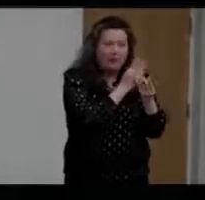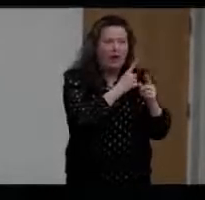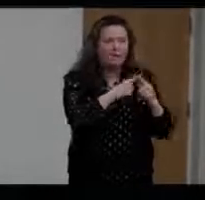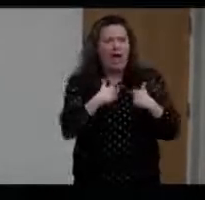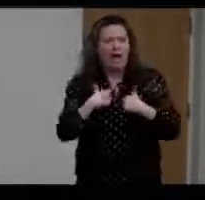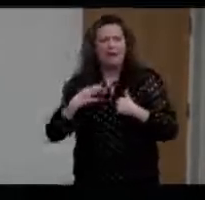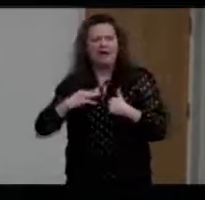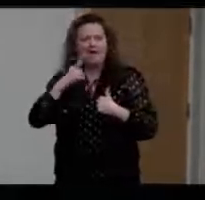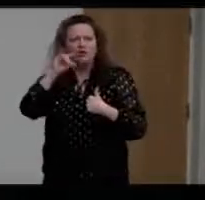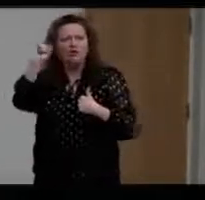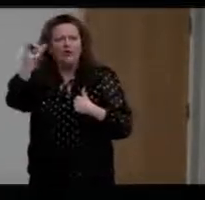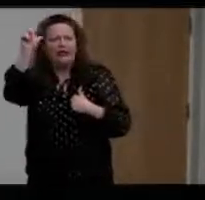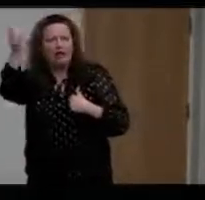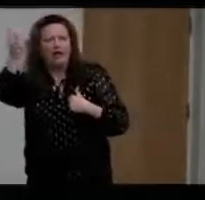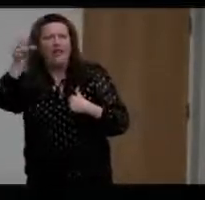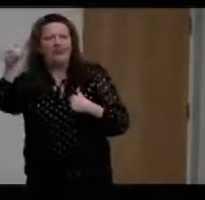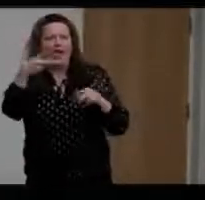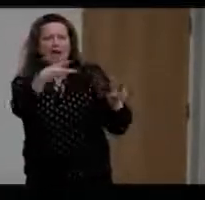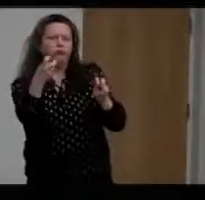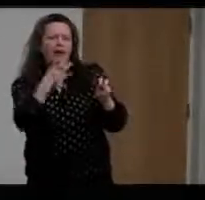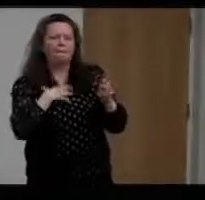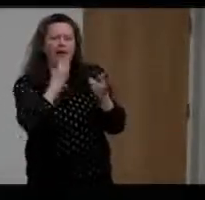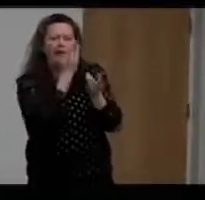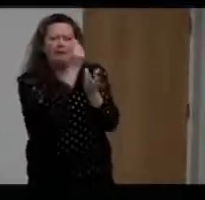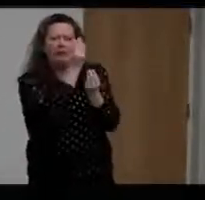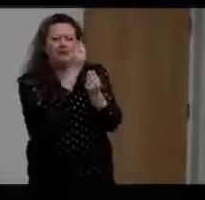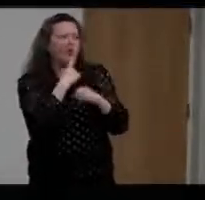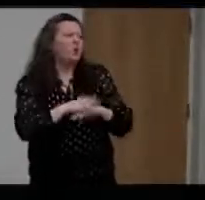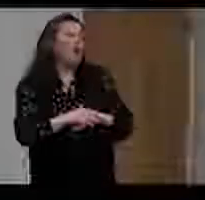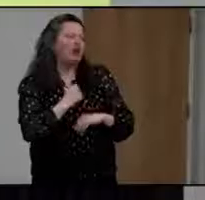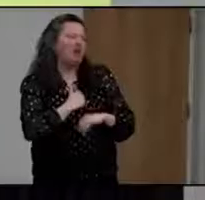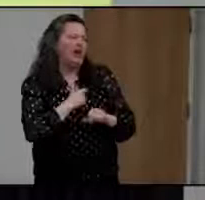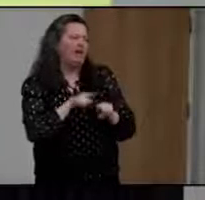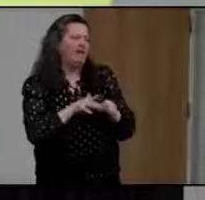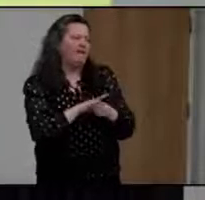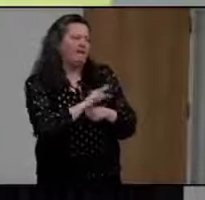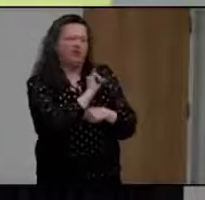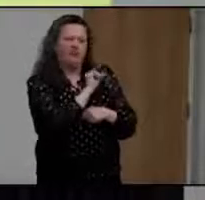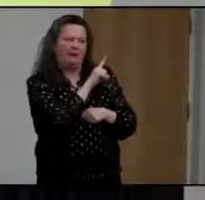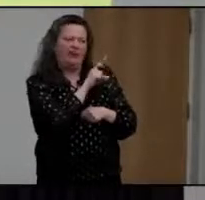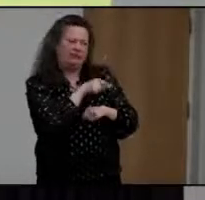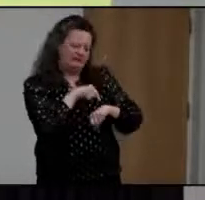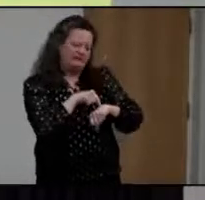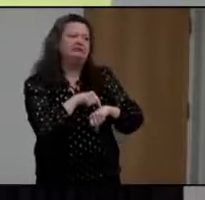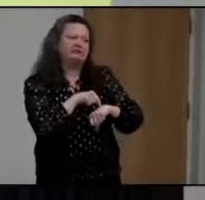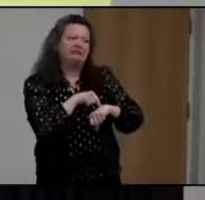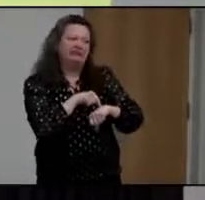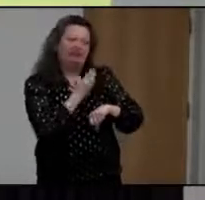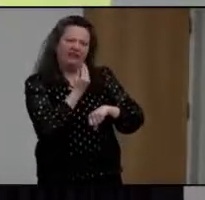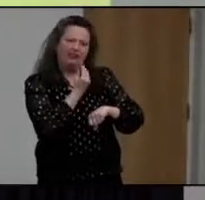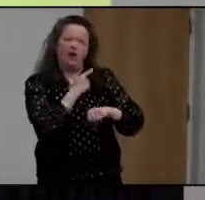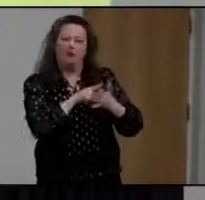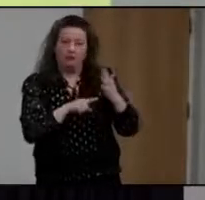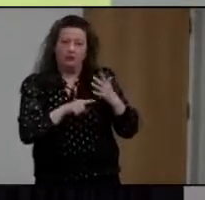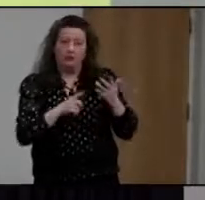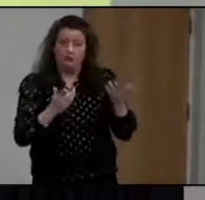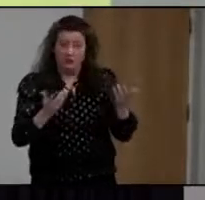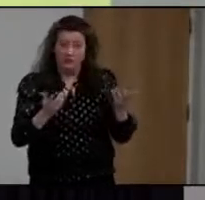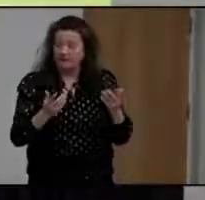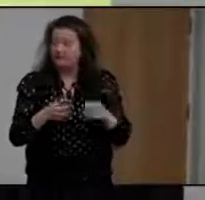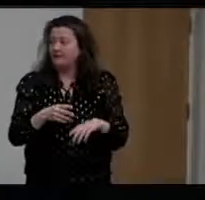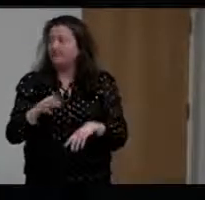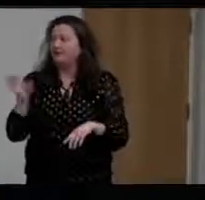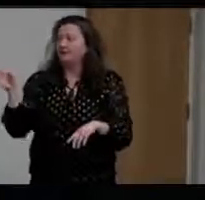companies? We could talk for an hour and a half about this, couldn't we? Mm-hmm. Yeah, absolutely. And I think it's the context. I'm a sociologist, so I'm going to be like, everything is